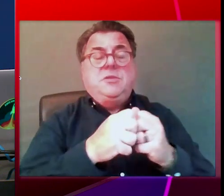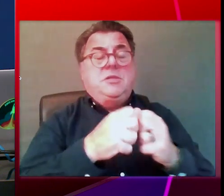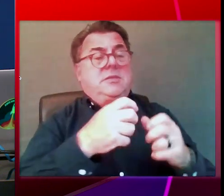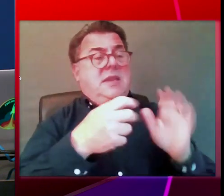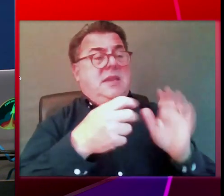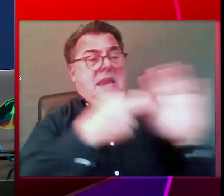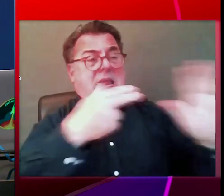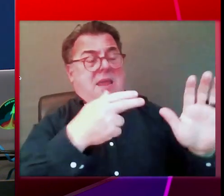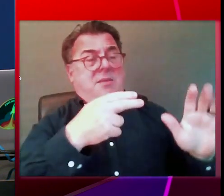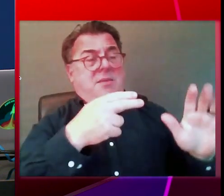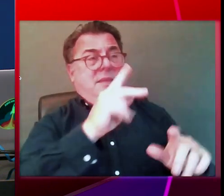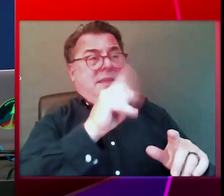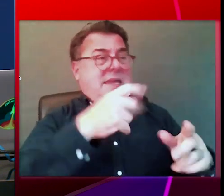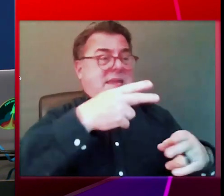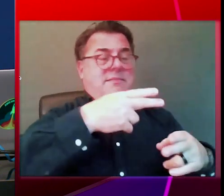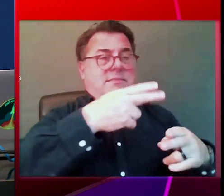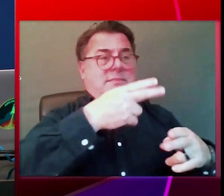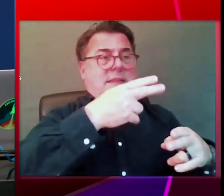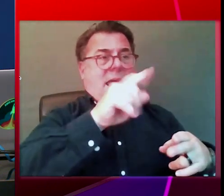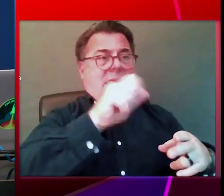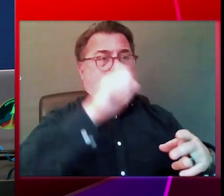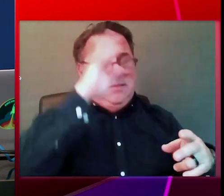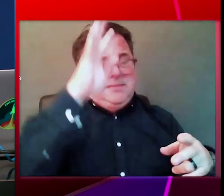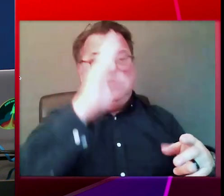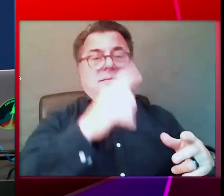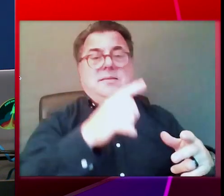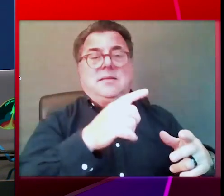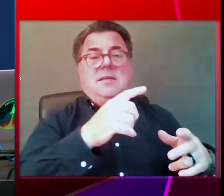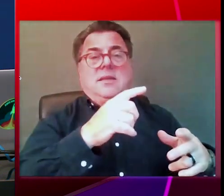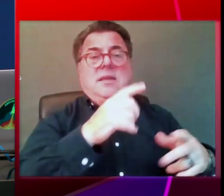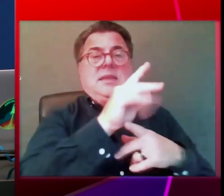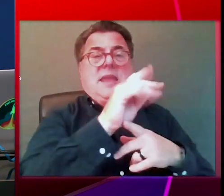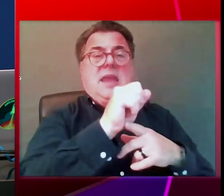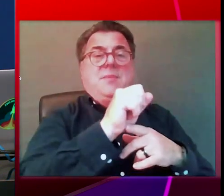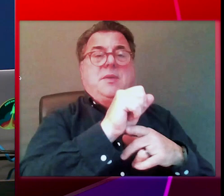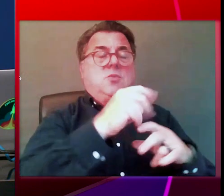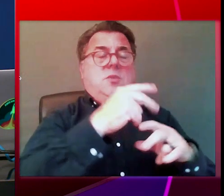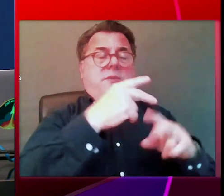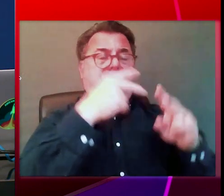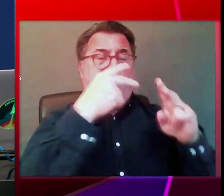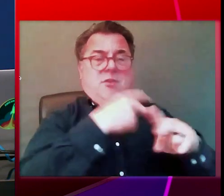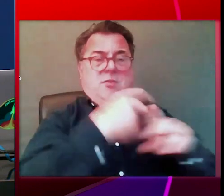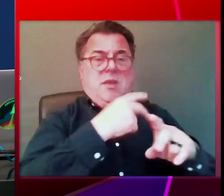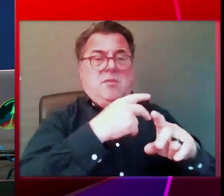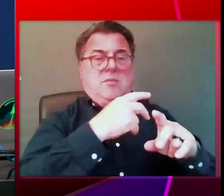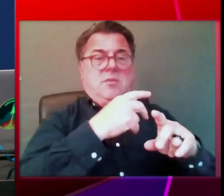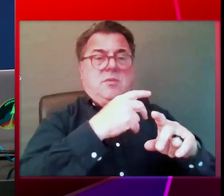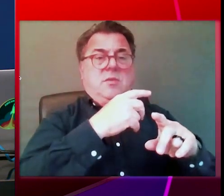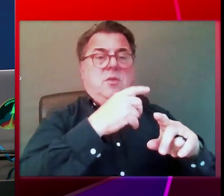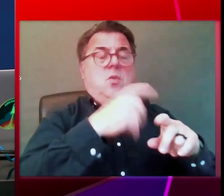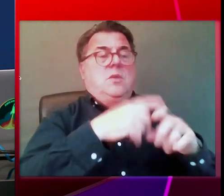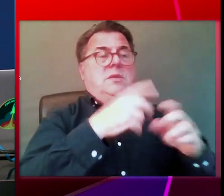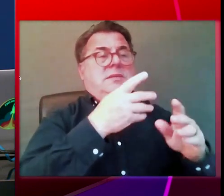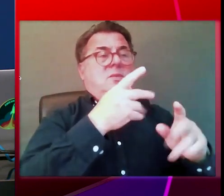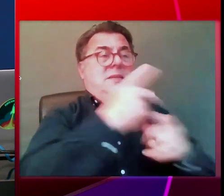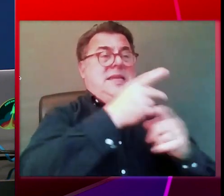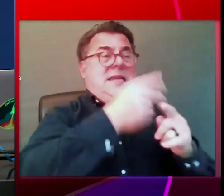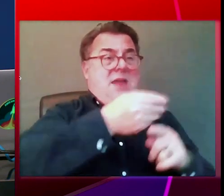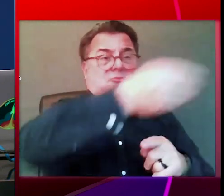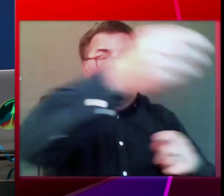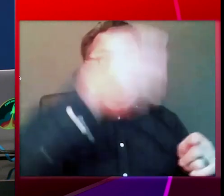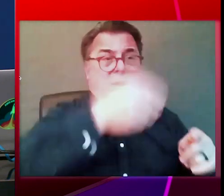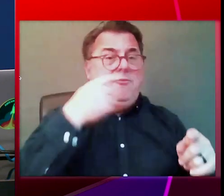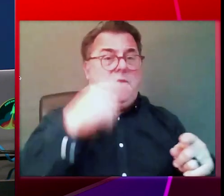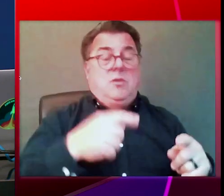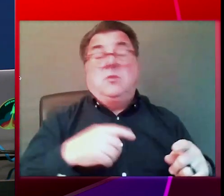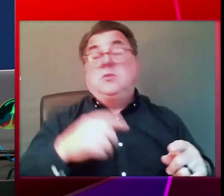key alias in this example, and KMS will do the smarts to do the proxy routing for you. Really? And so KMS